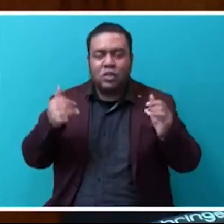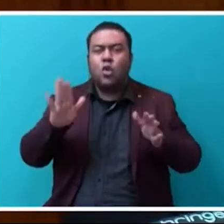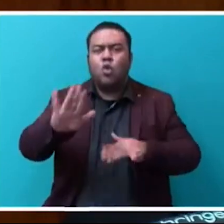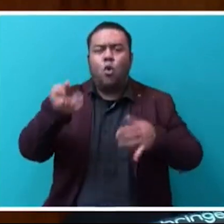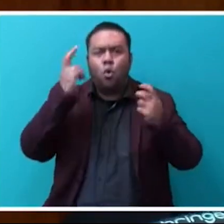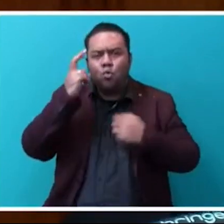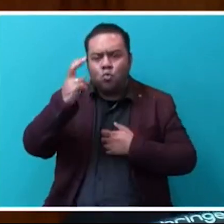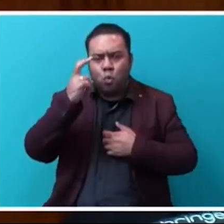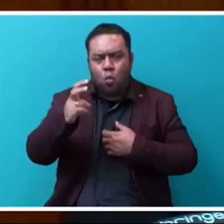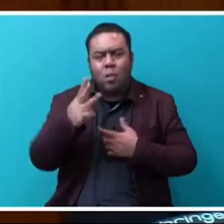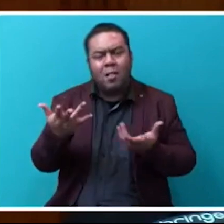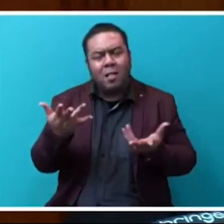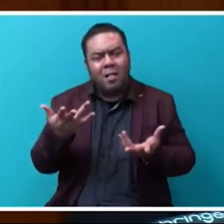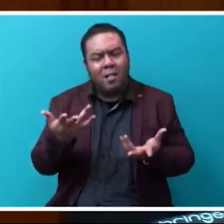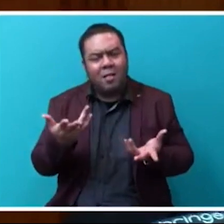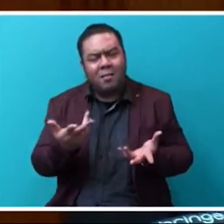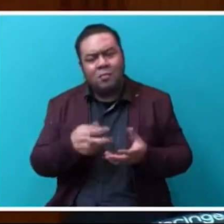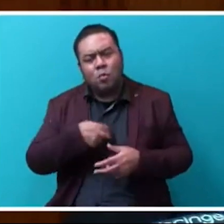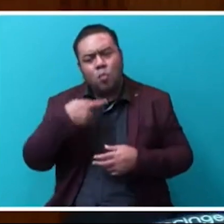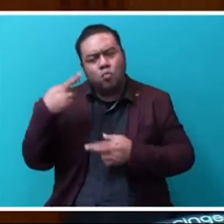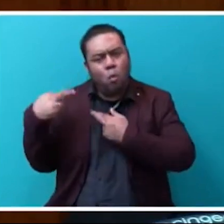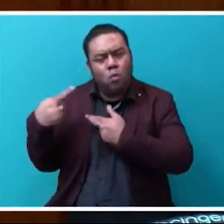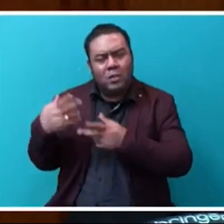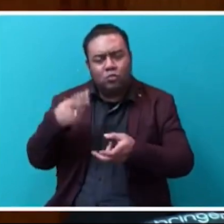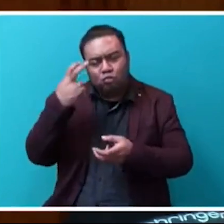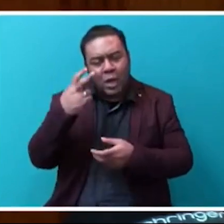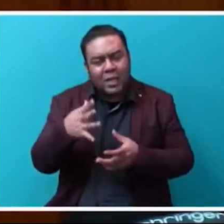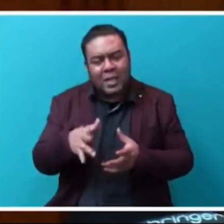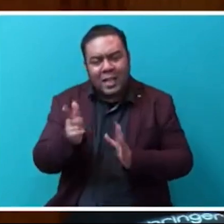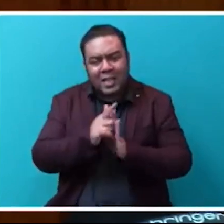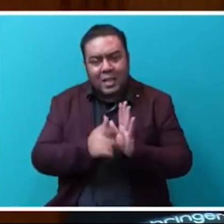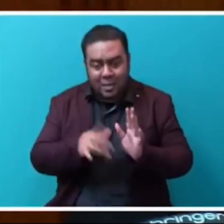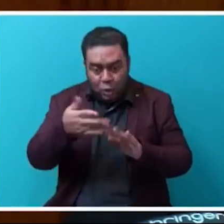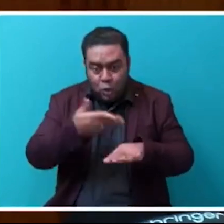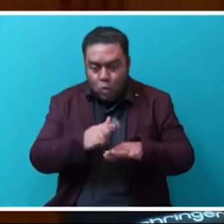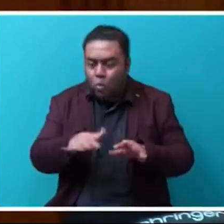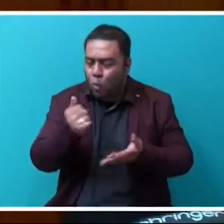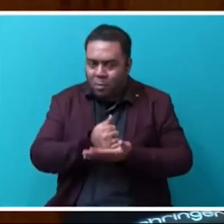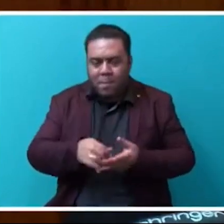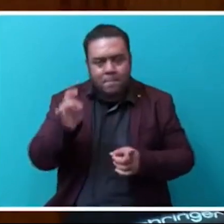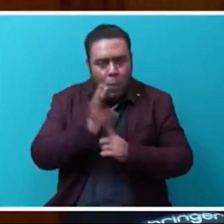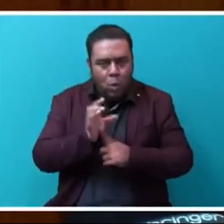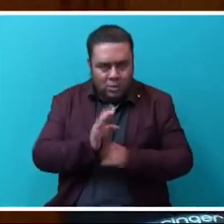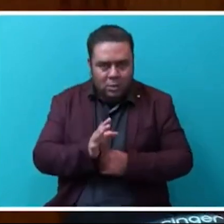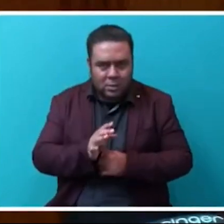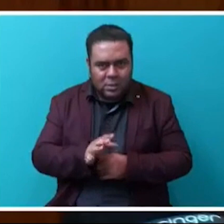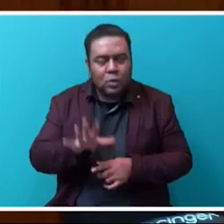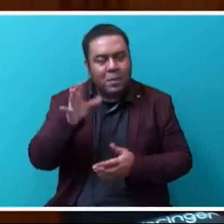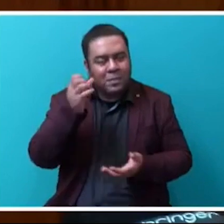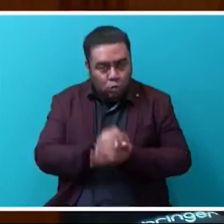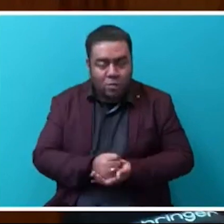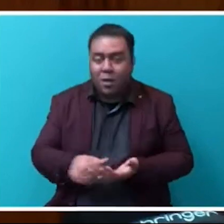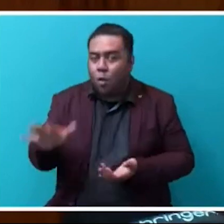in training legal professionals and law enforcement on the principles that this new act is vital. We must ensure that